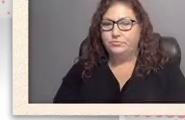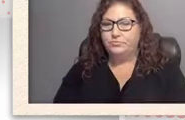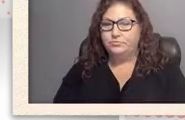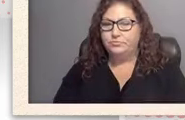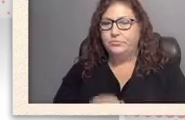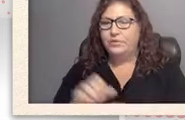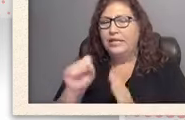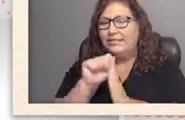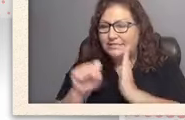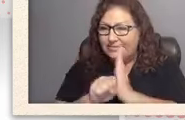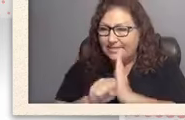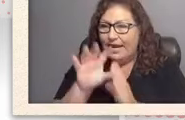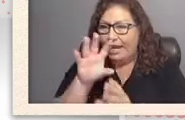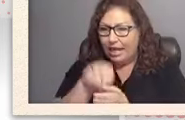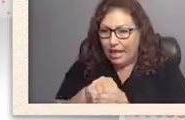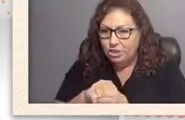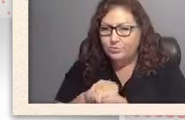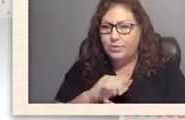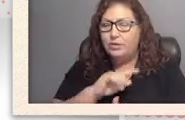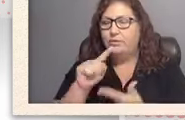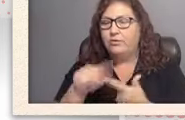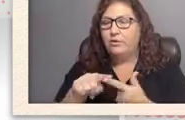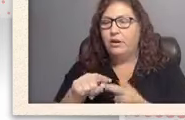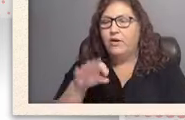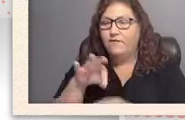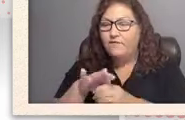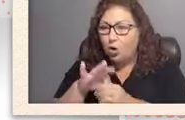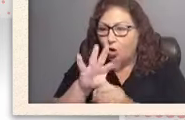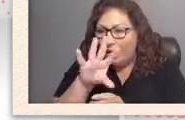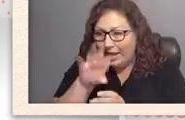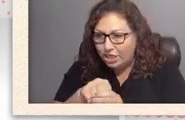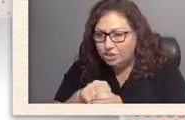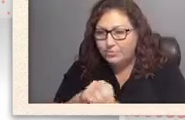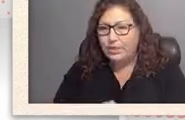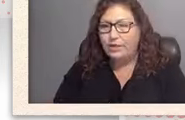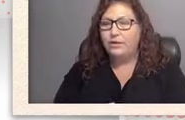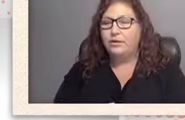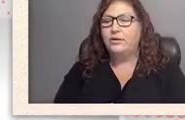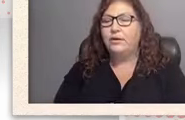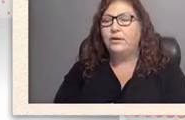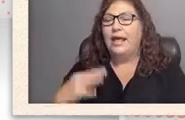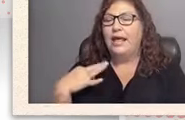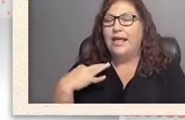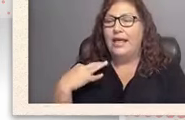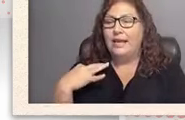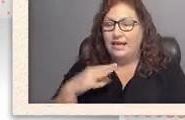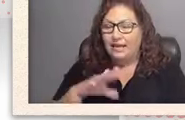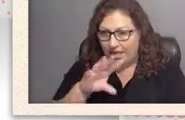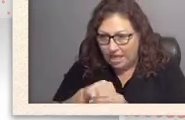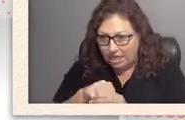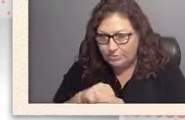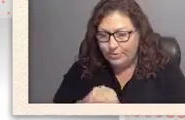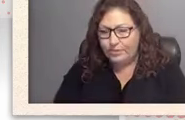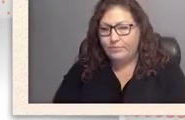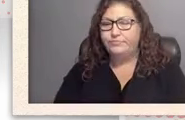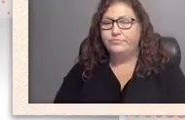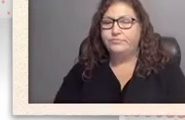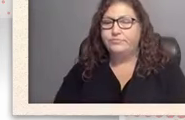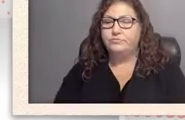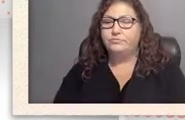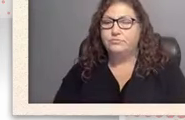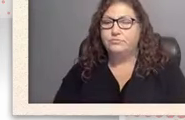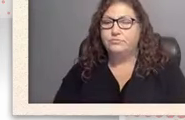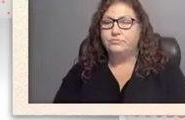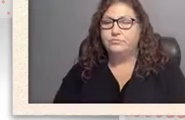State engagement, voter engagement, candidate engagement. And the